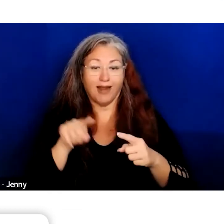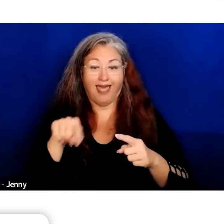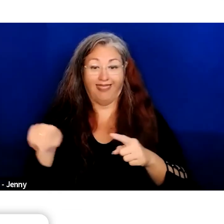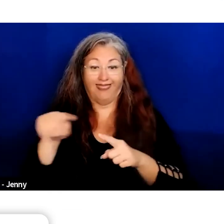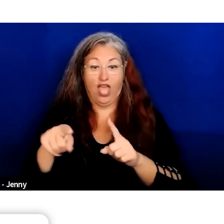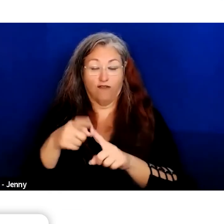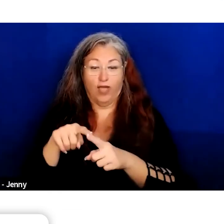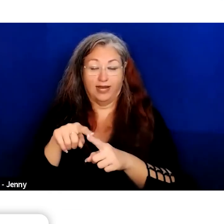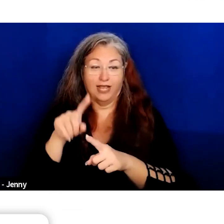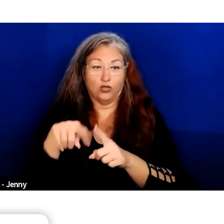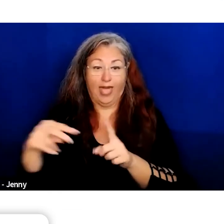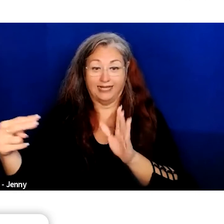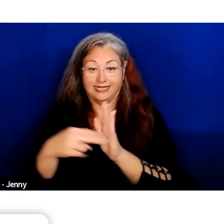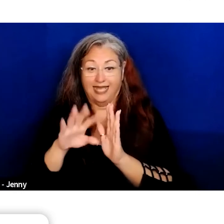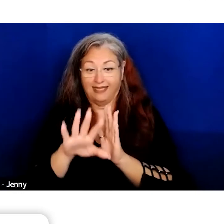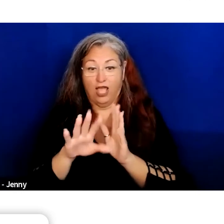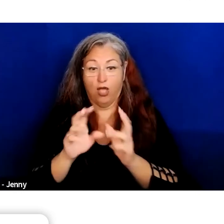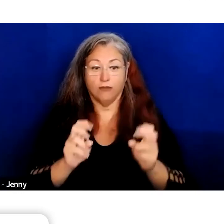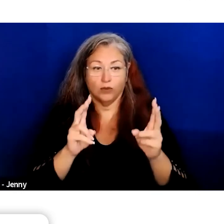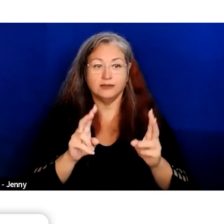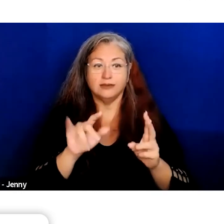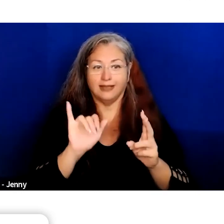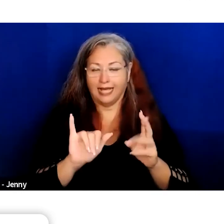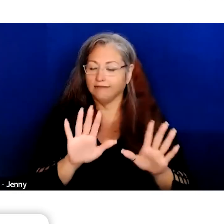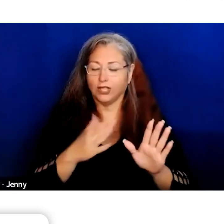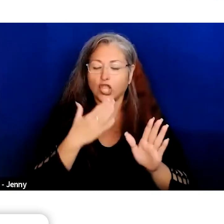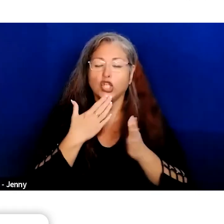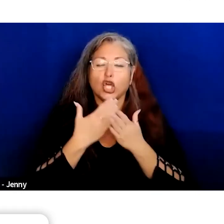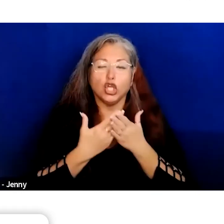network can see the post that they reshared, that's a good